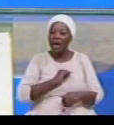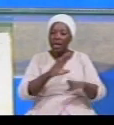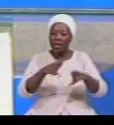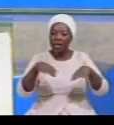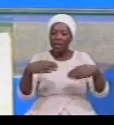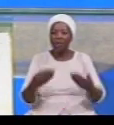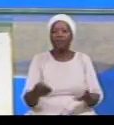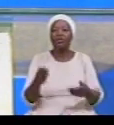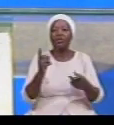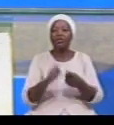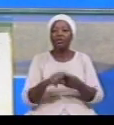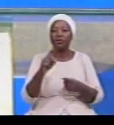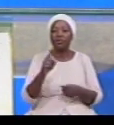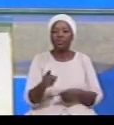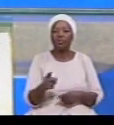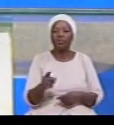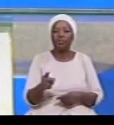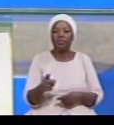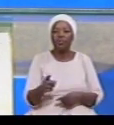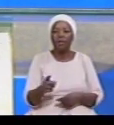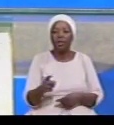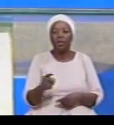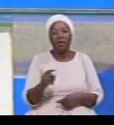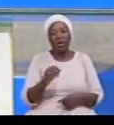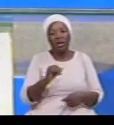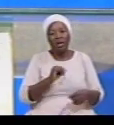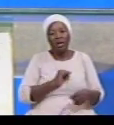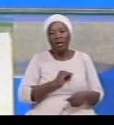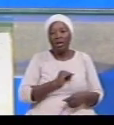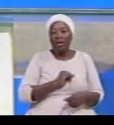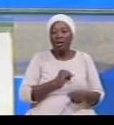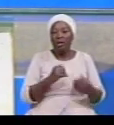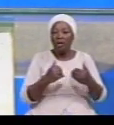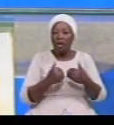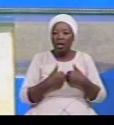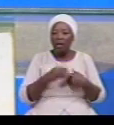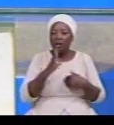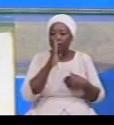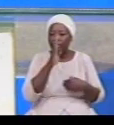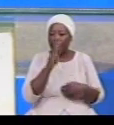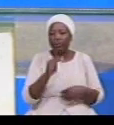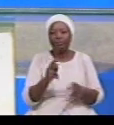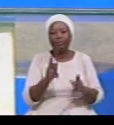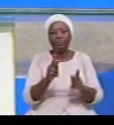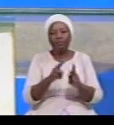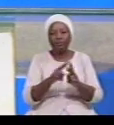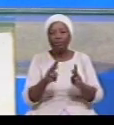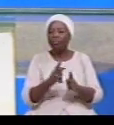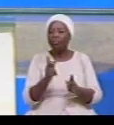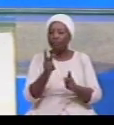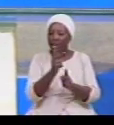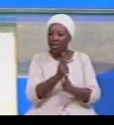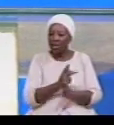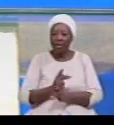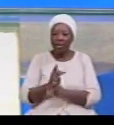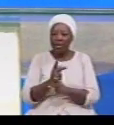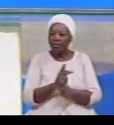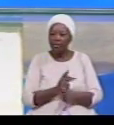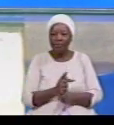unto you. I'll be very careful, reserved,